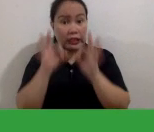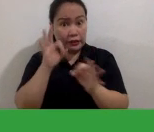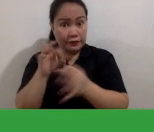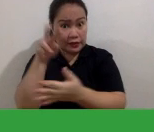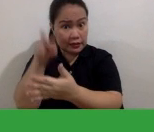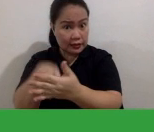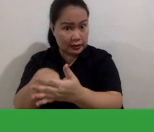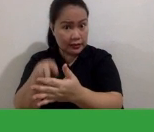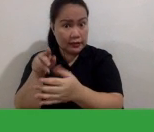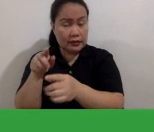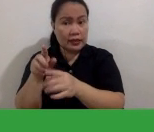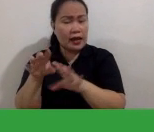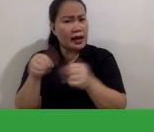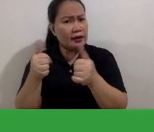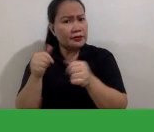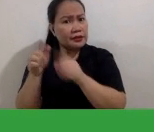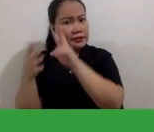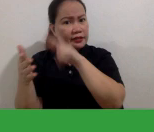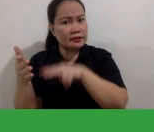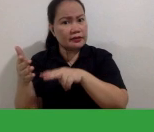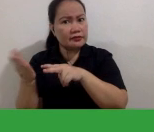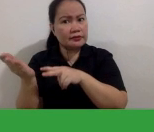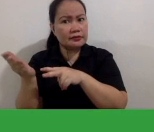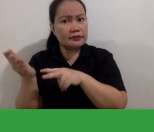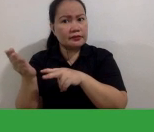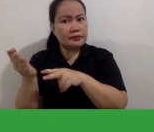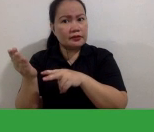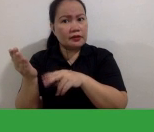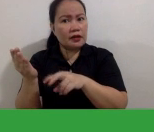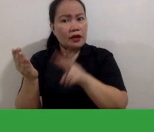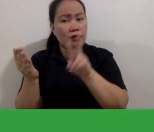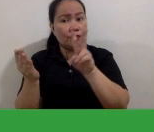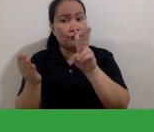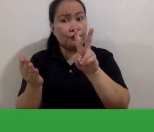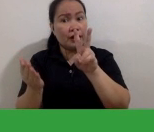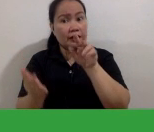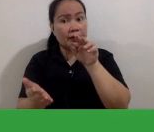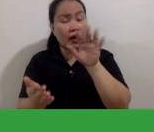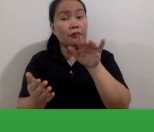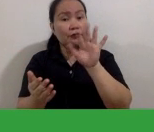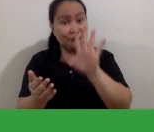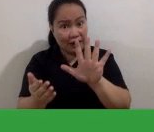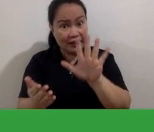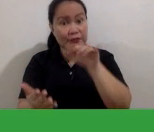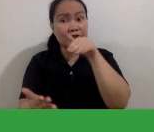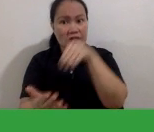kapag binabasa natin siya, paano natin siya babasahin? This is